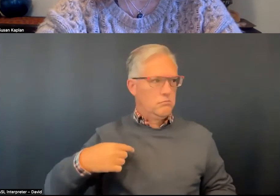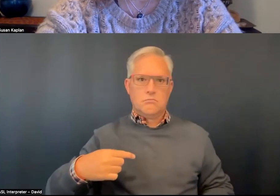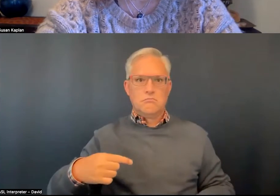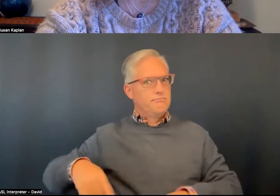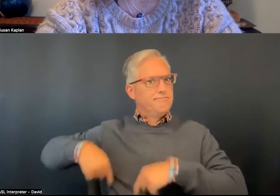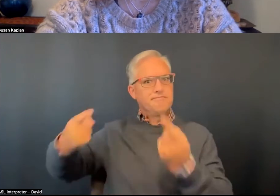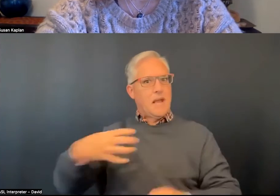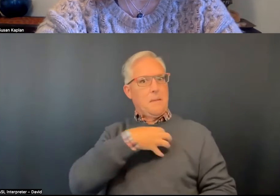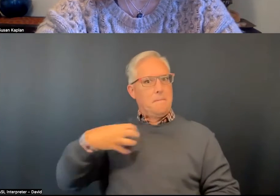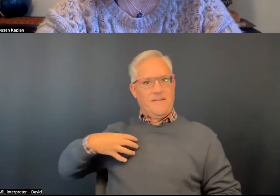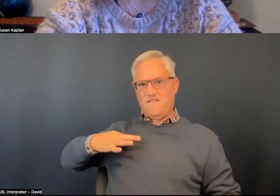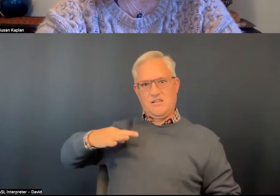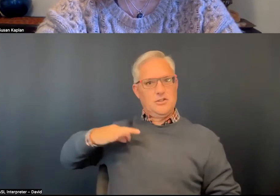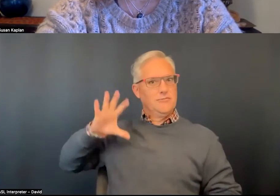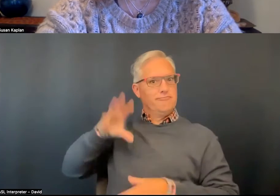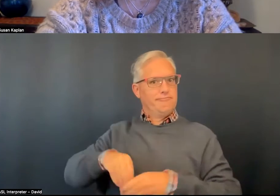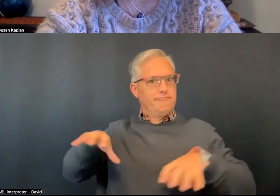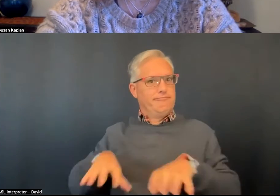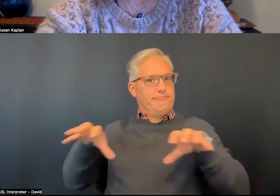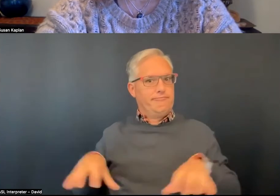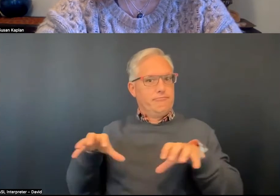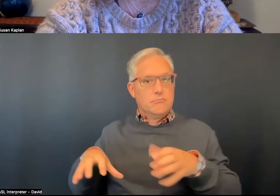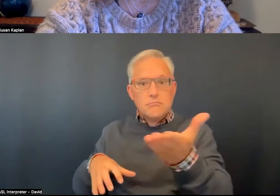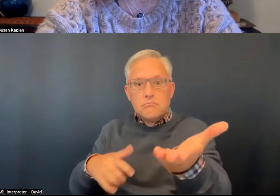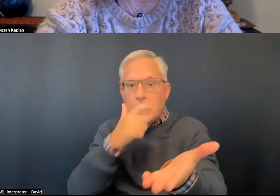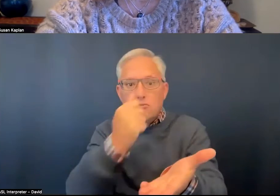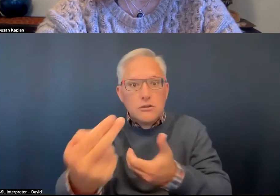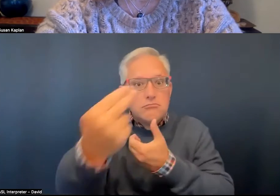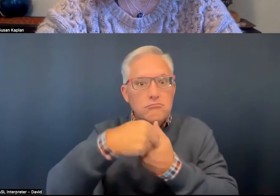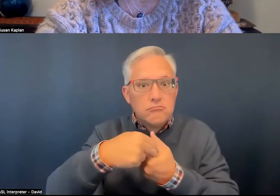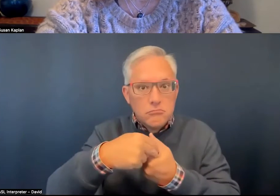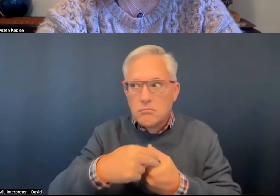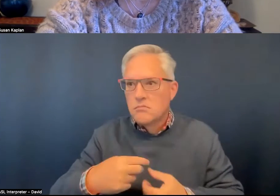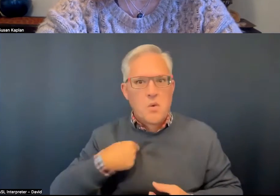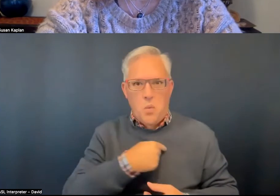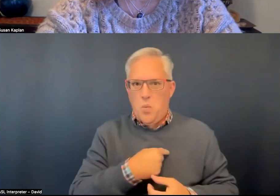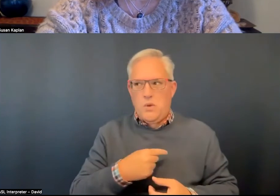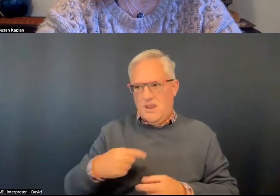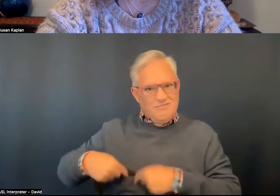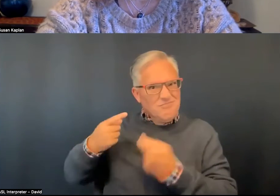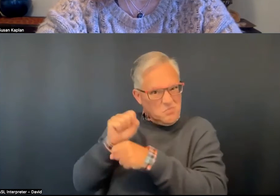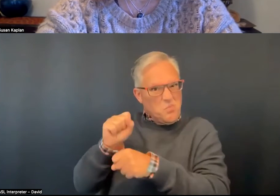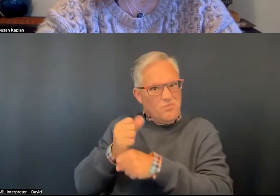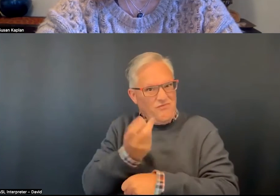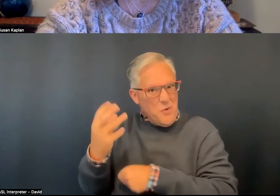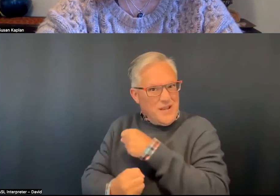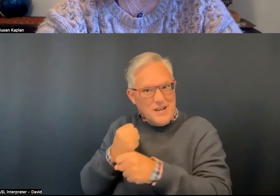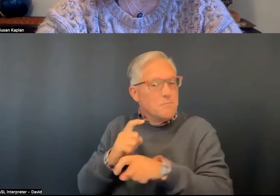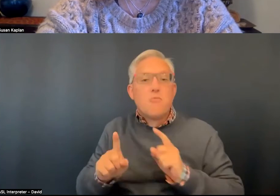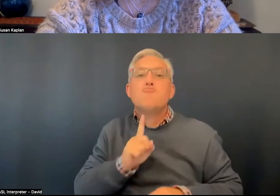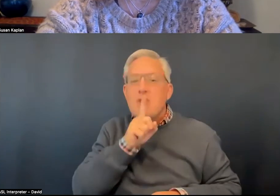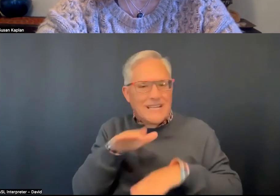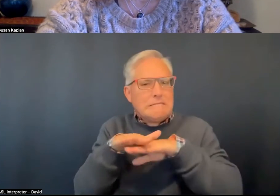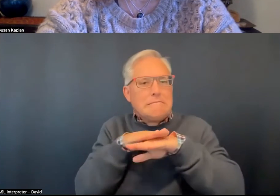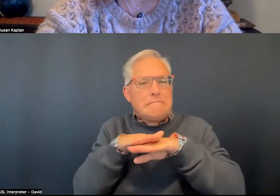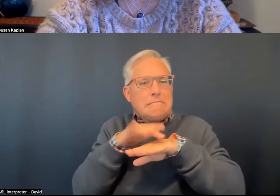So if you're interested in getting involved, we're really, even though we've been working on this for a few years, we're still really at the beginning because we haven't even begun to write the